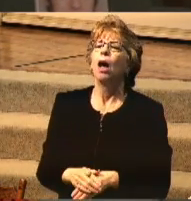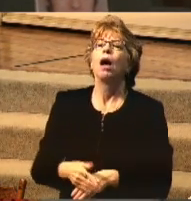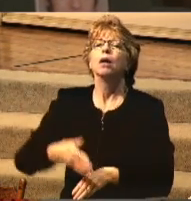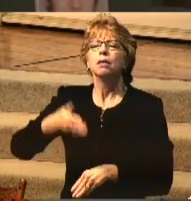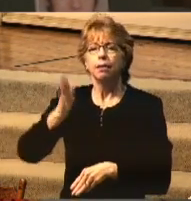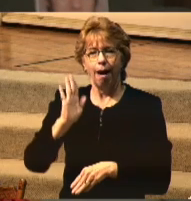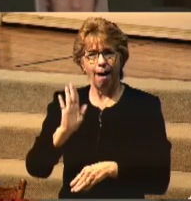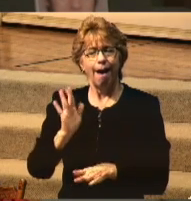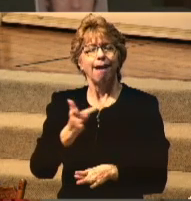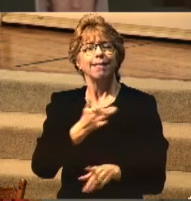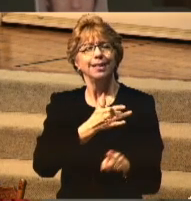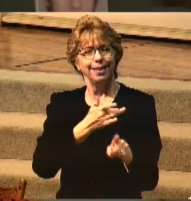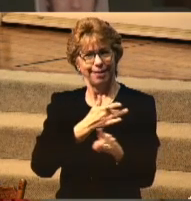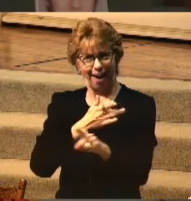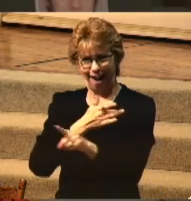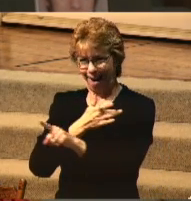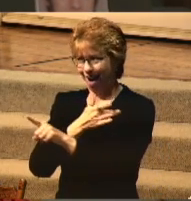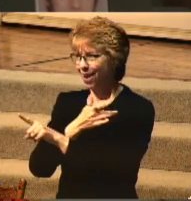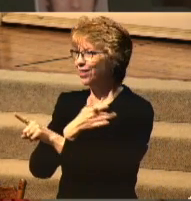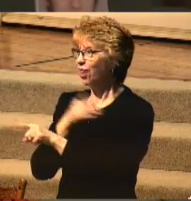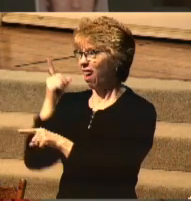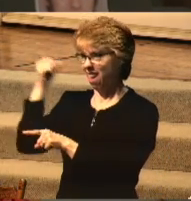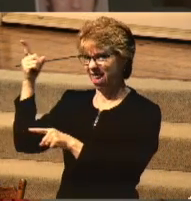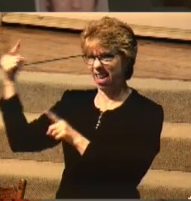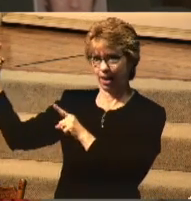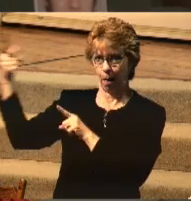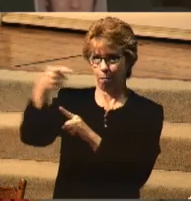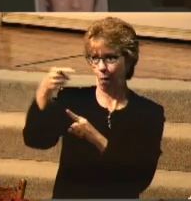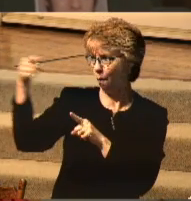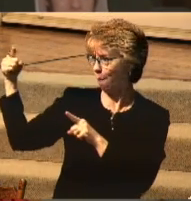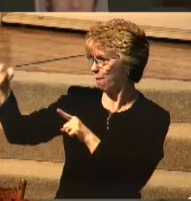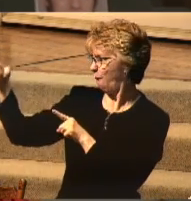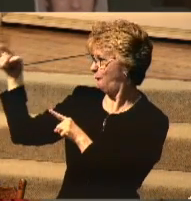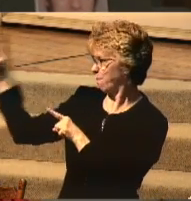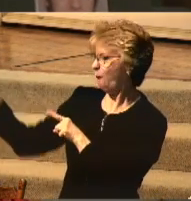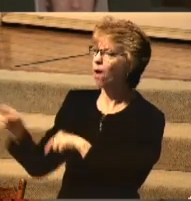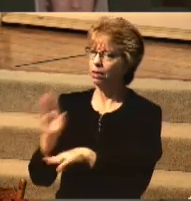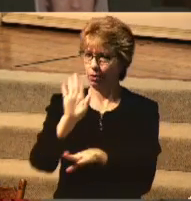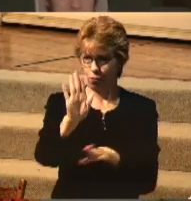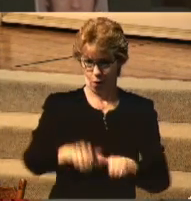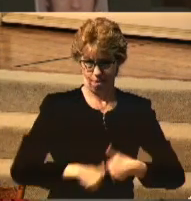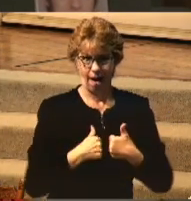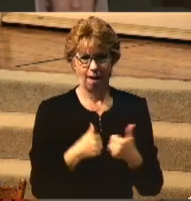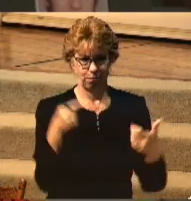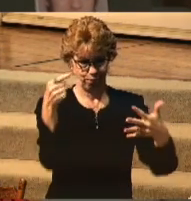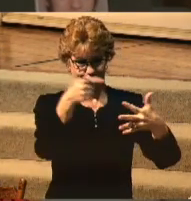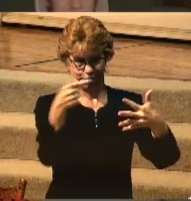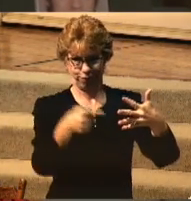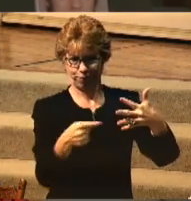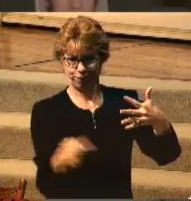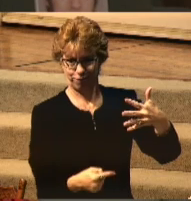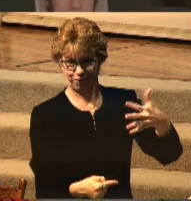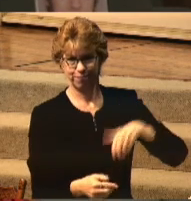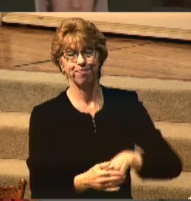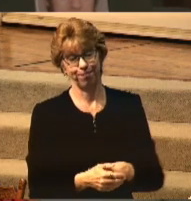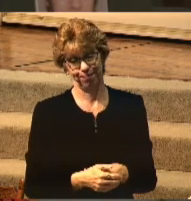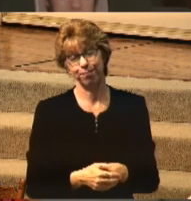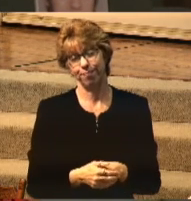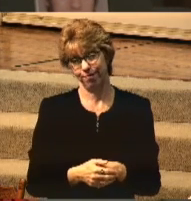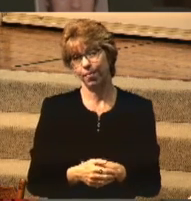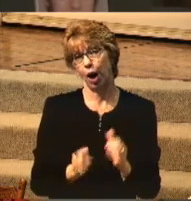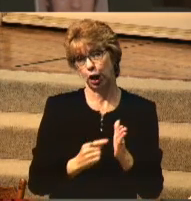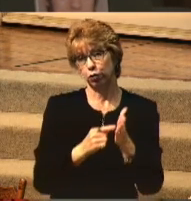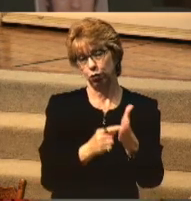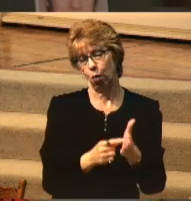way of pointing his finger at what it is that has risen to perhaps